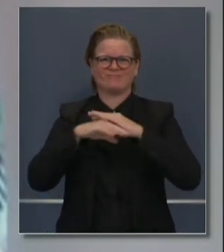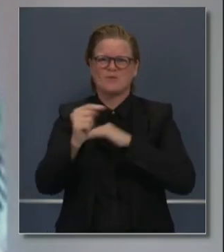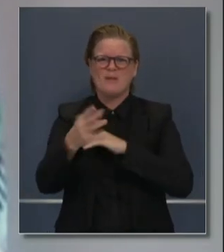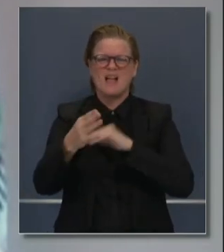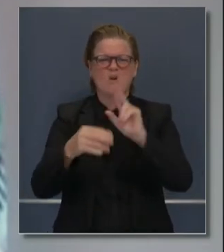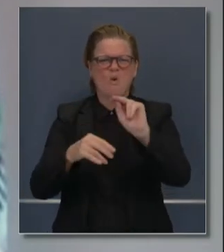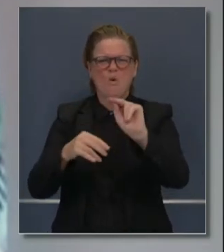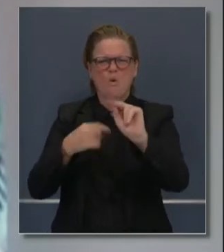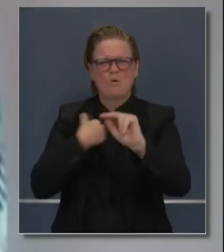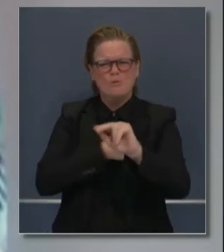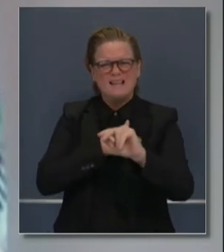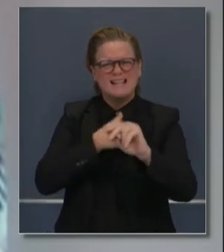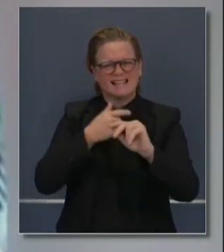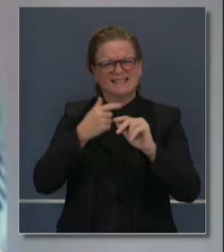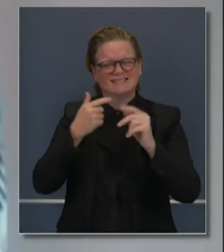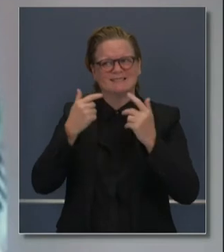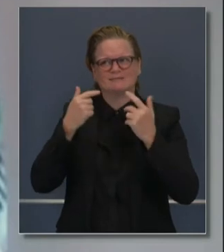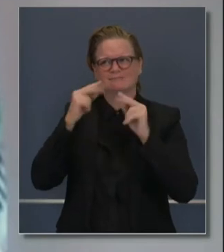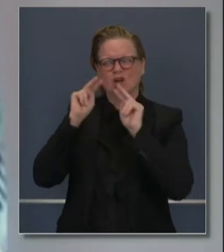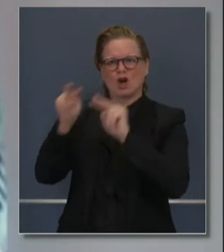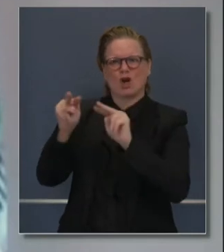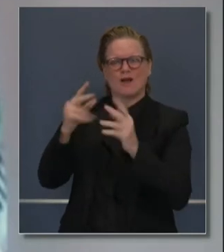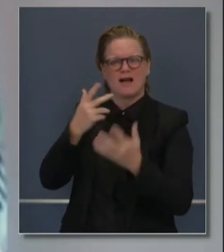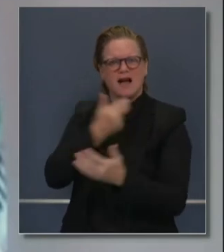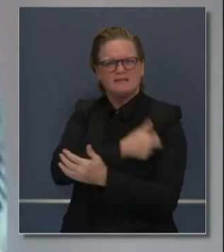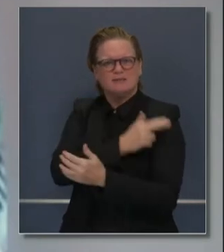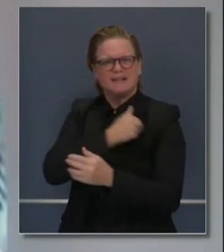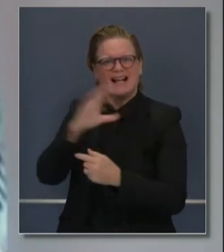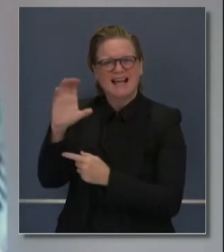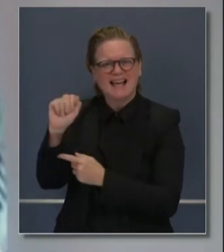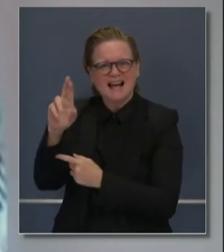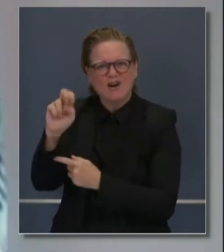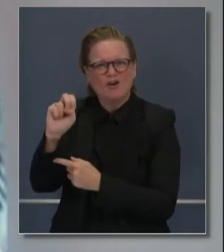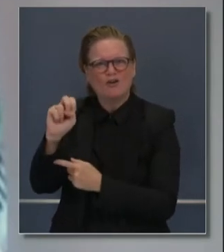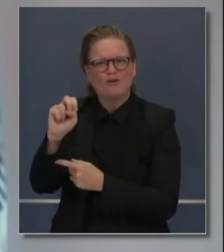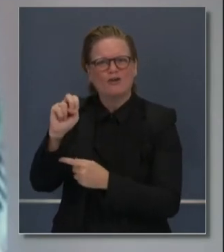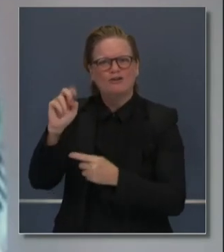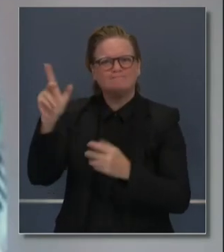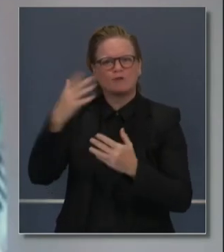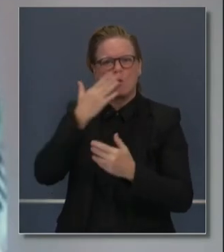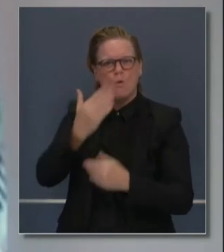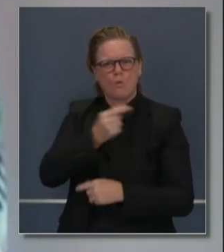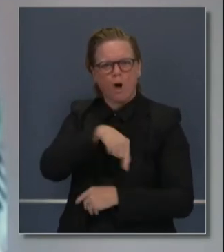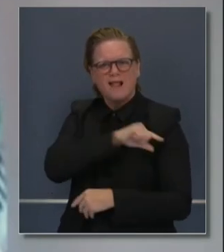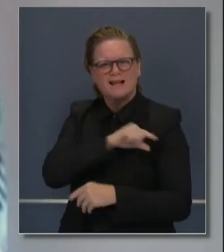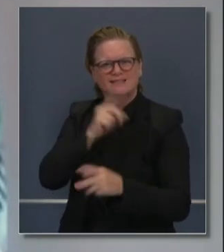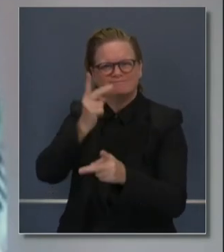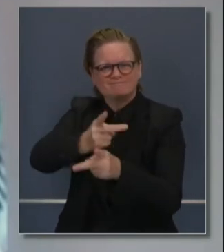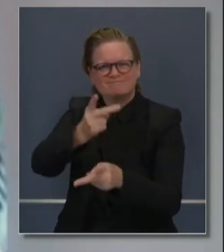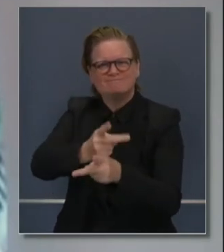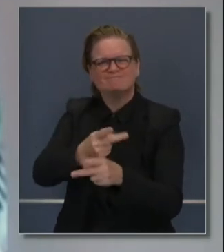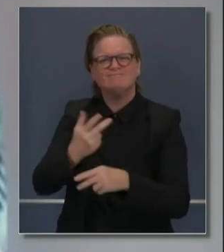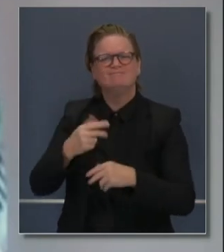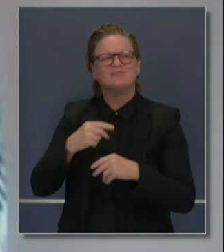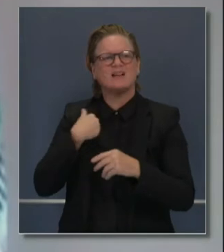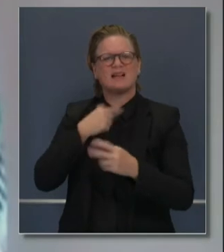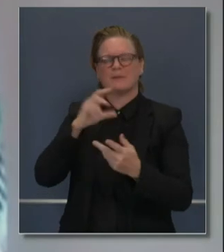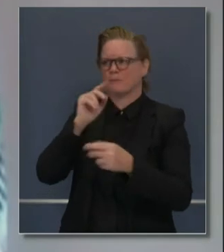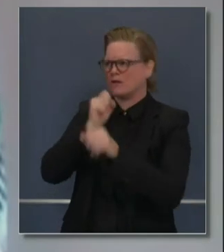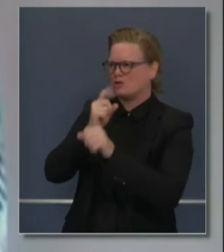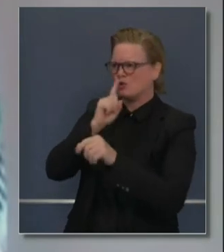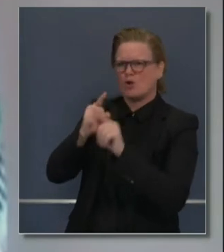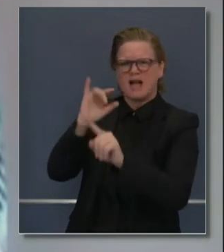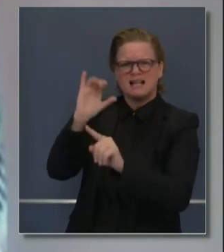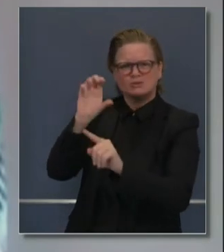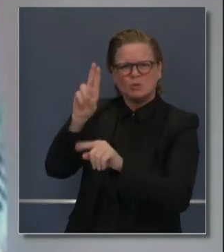care sometimes takes a dip and we see outcomes we don't want to see. So we are doing all we can to see that coming, to